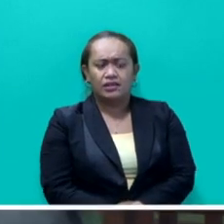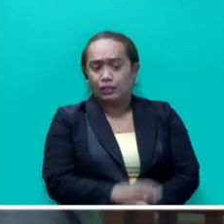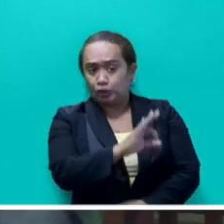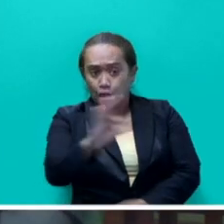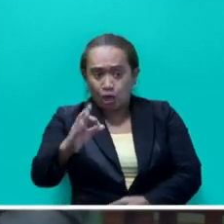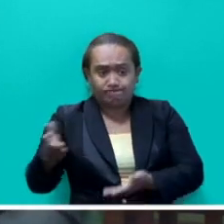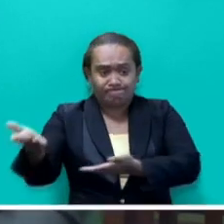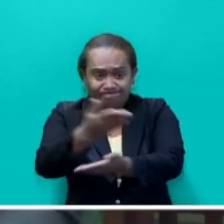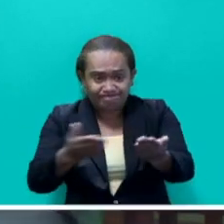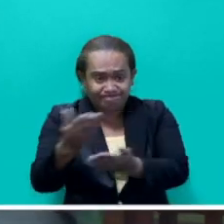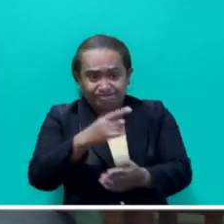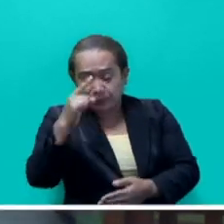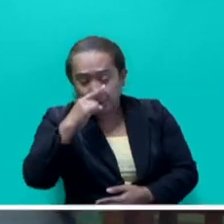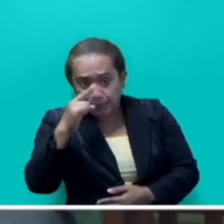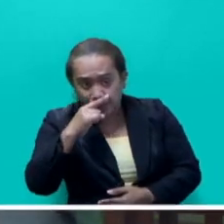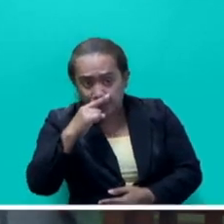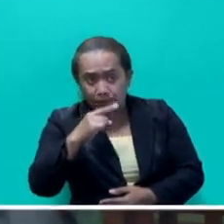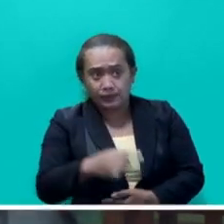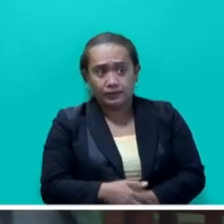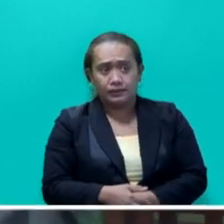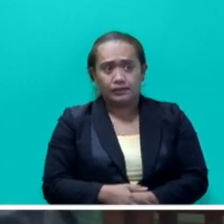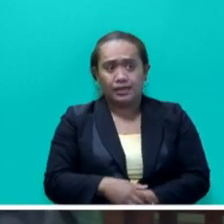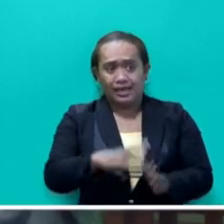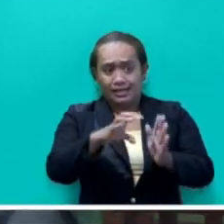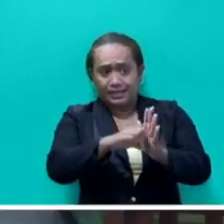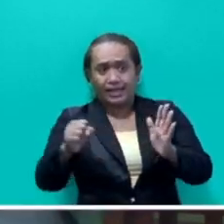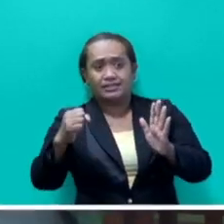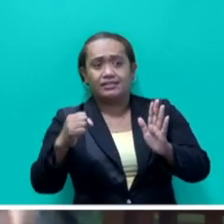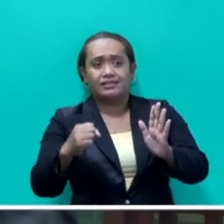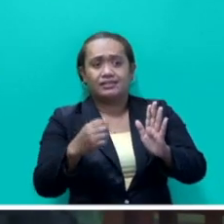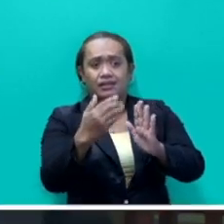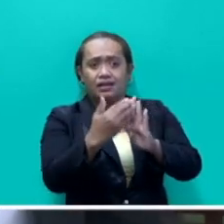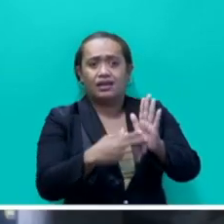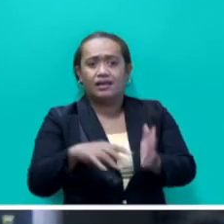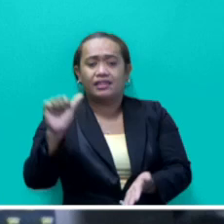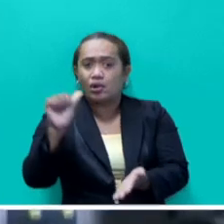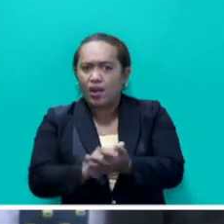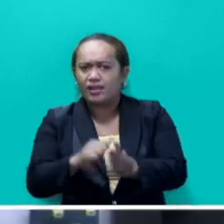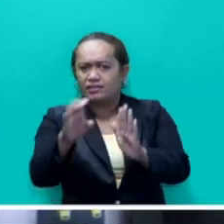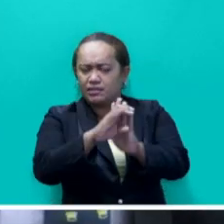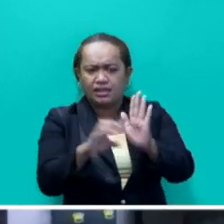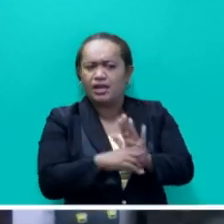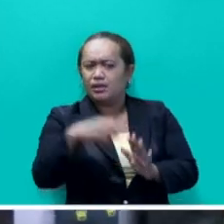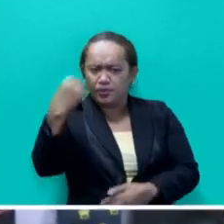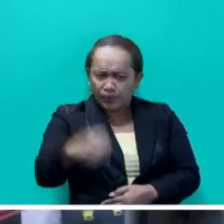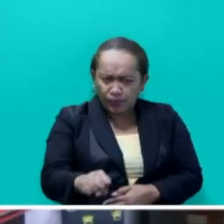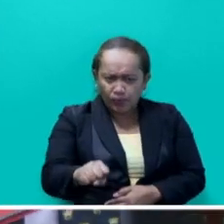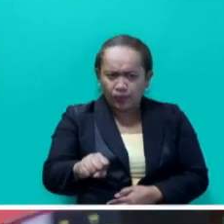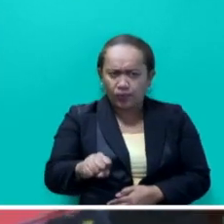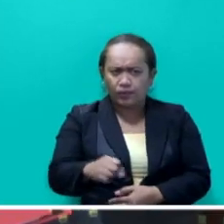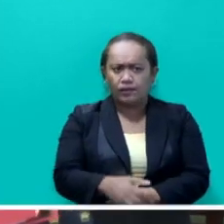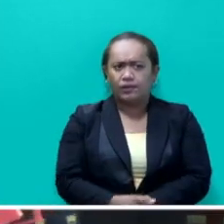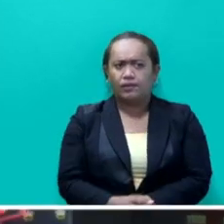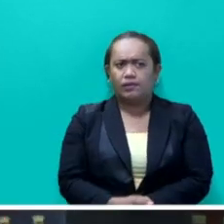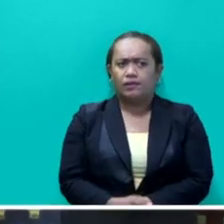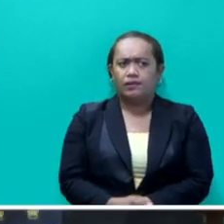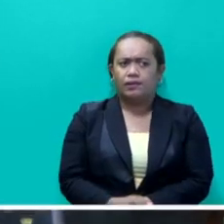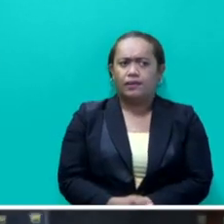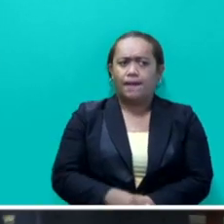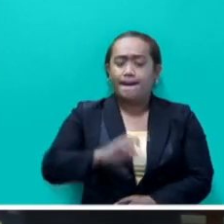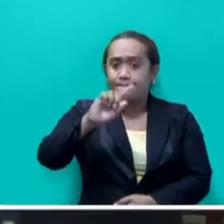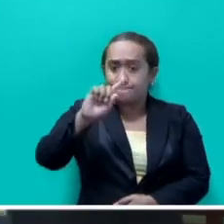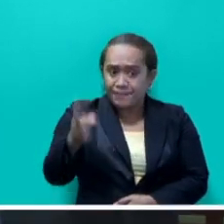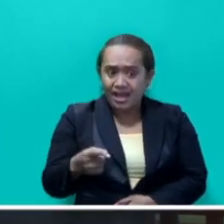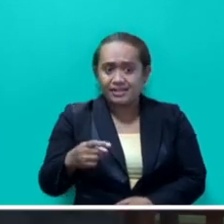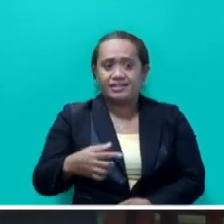consulting the people, it takes away the very rights that are here, no. Because it has to be consistent.